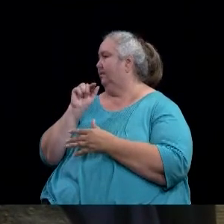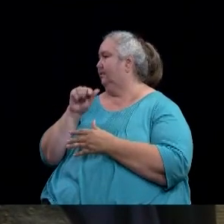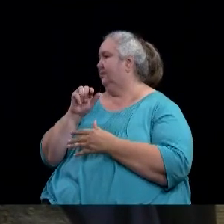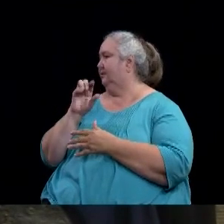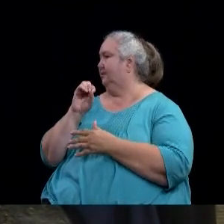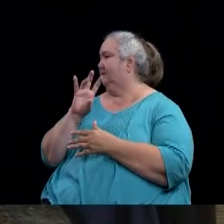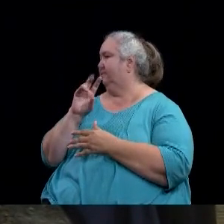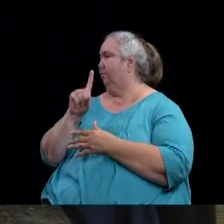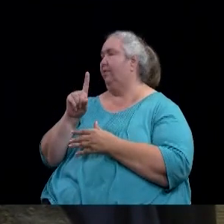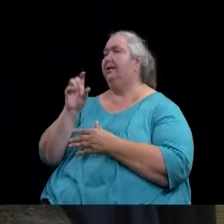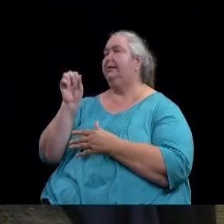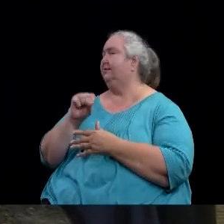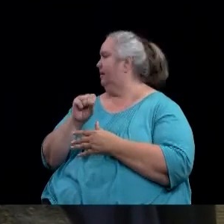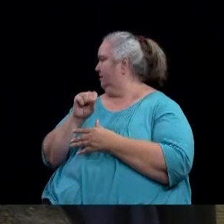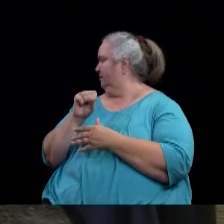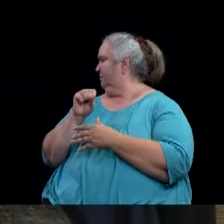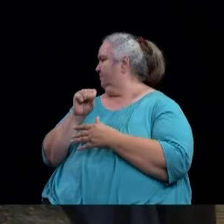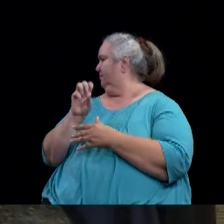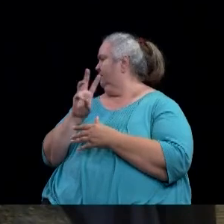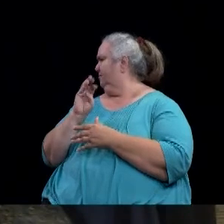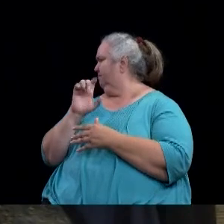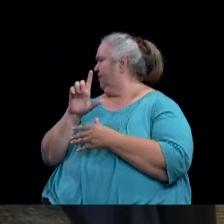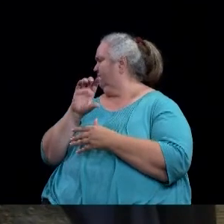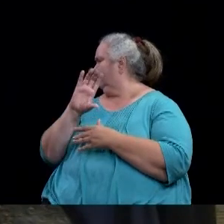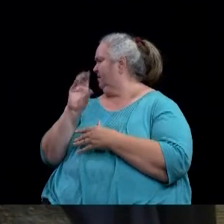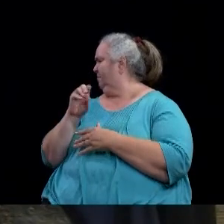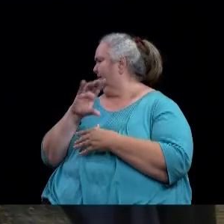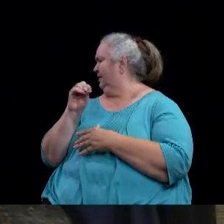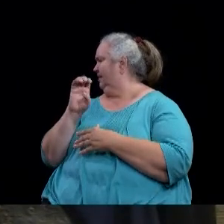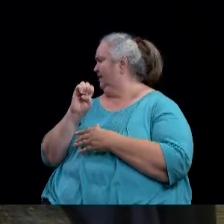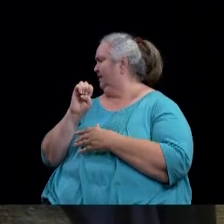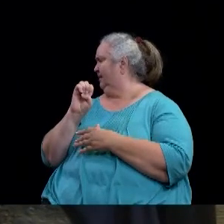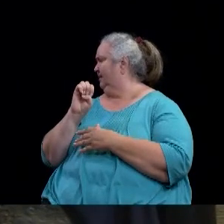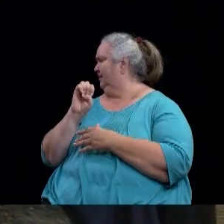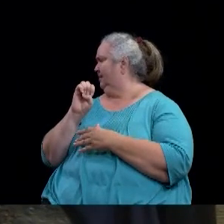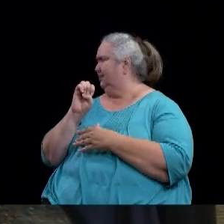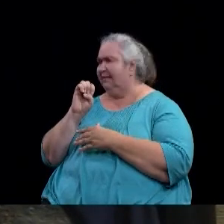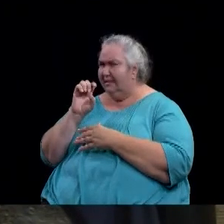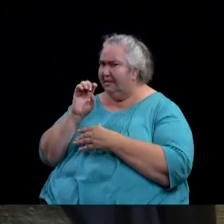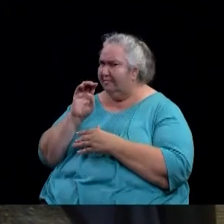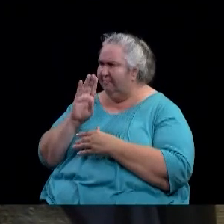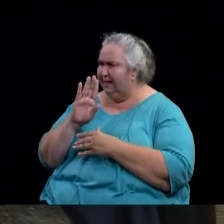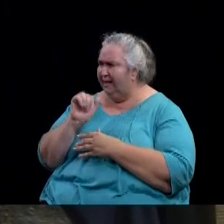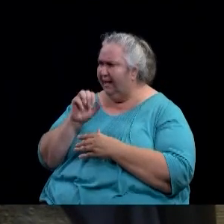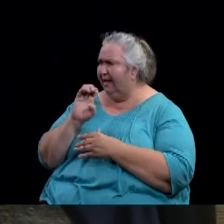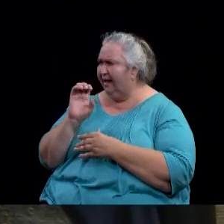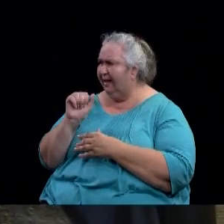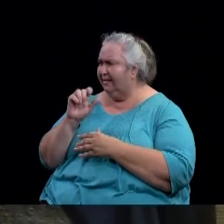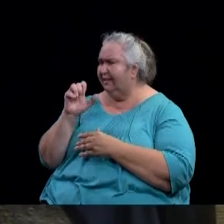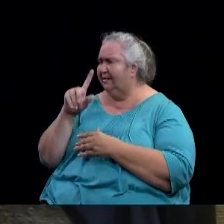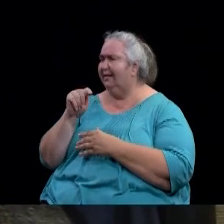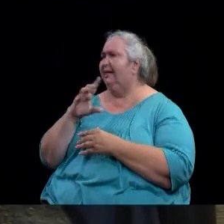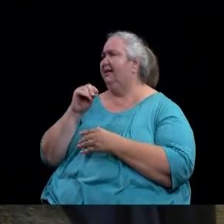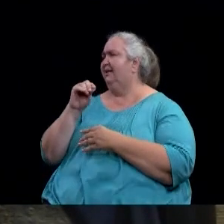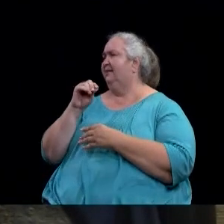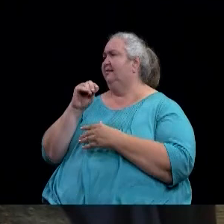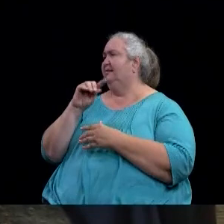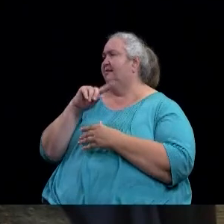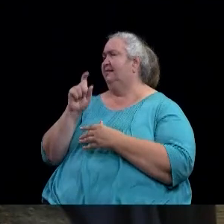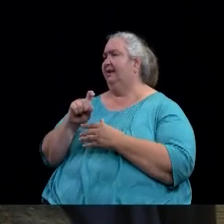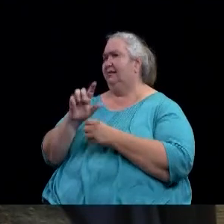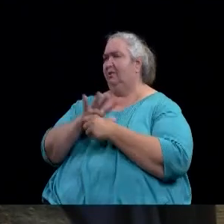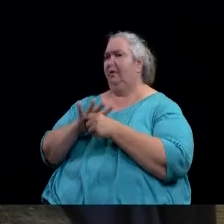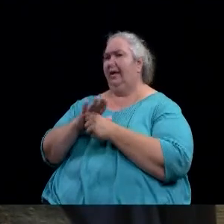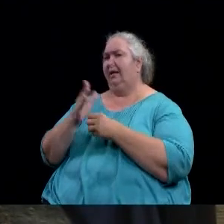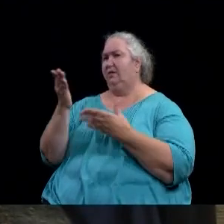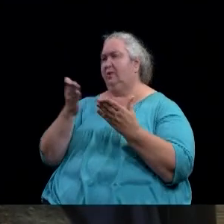DBA AT&T Texas versus the City of Waco, Texas and USIC Locating Services LLC, cause number